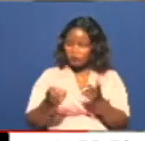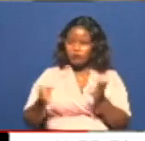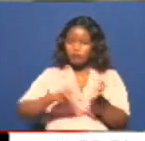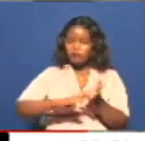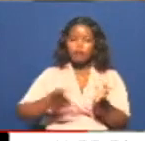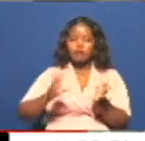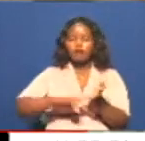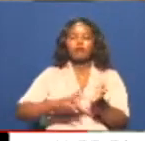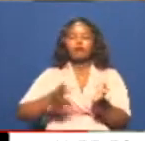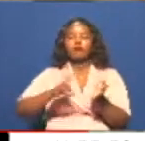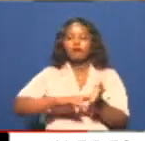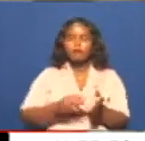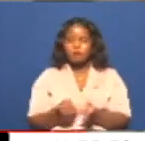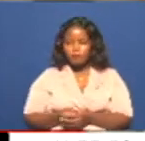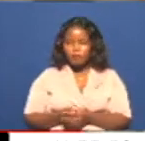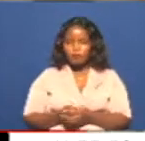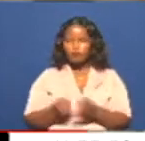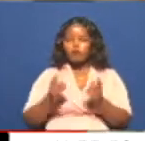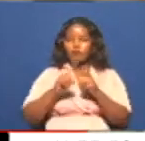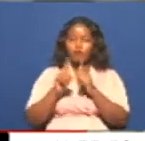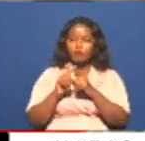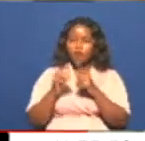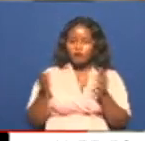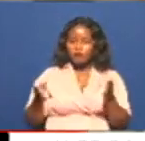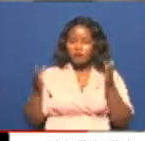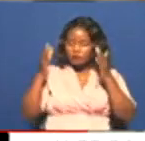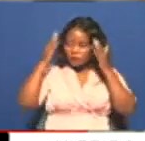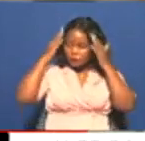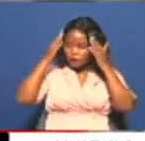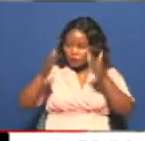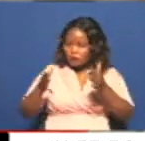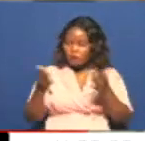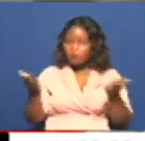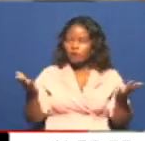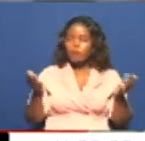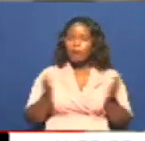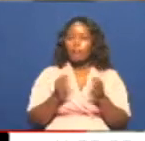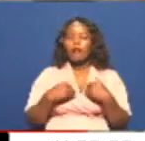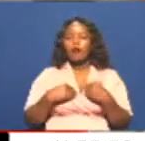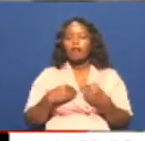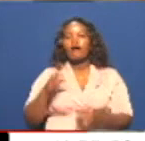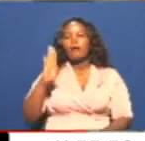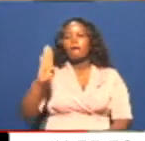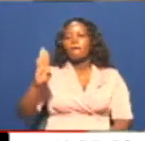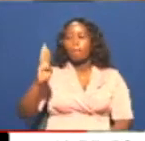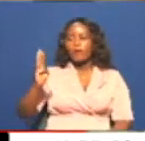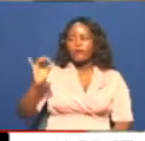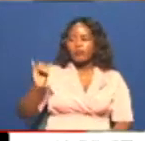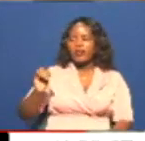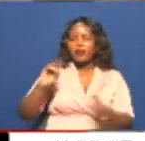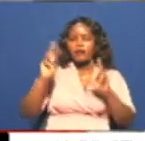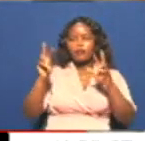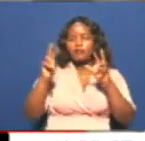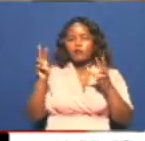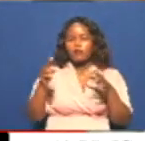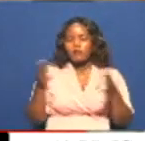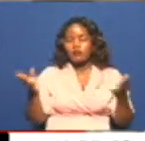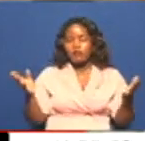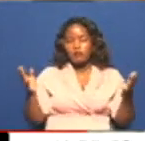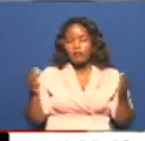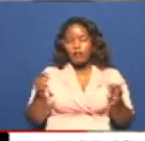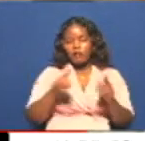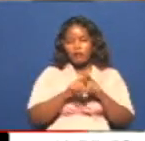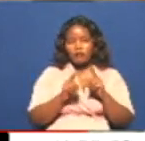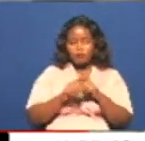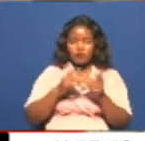to? You look at when we had the BBI issue, mm-hmm. Signatures were